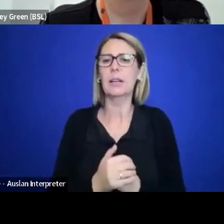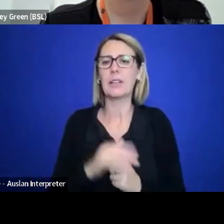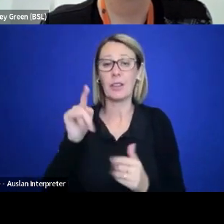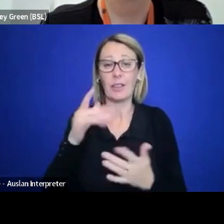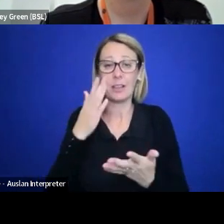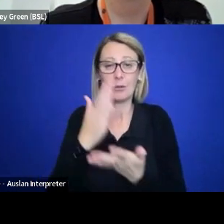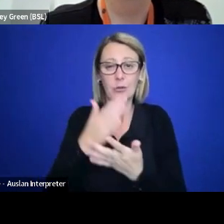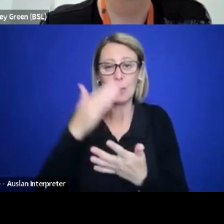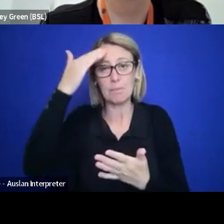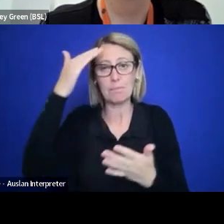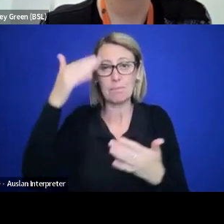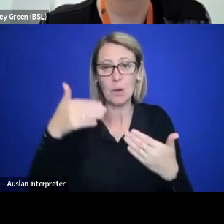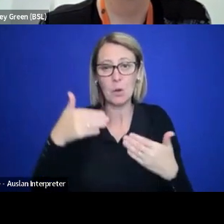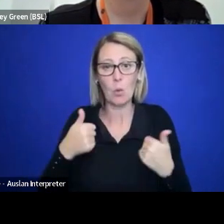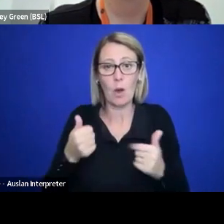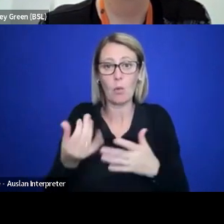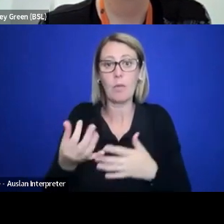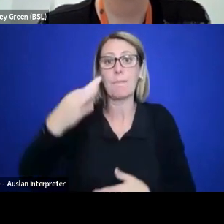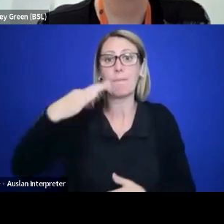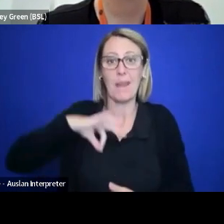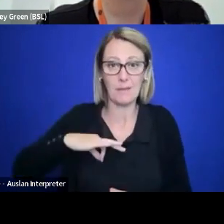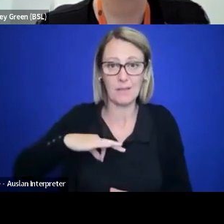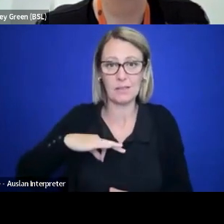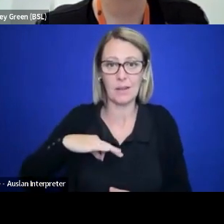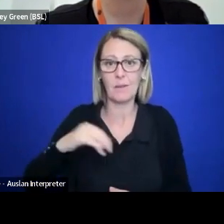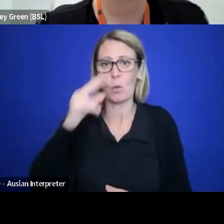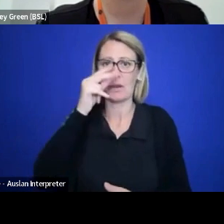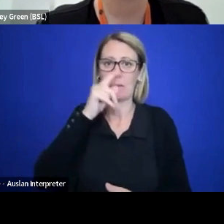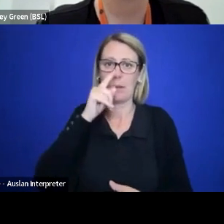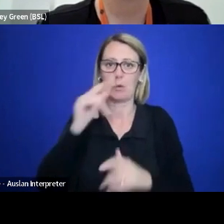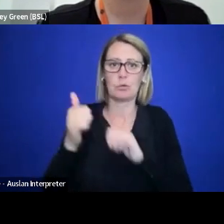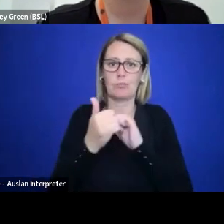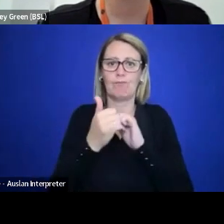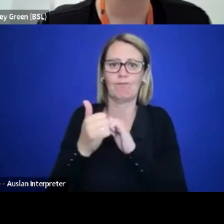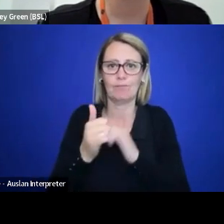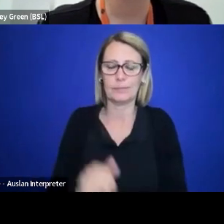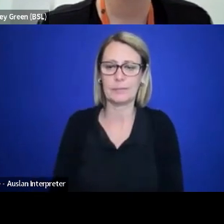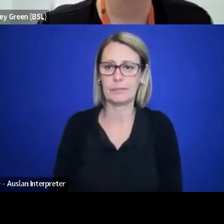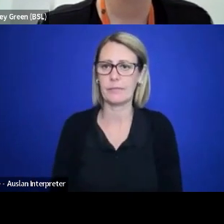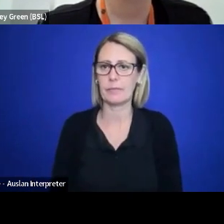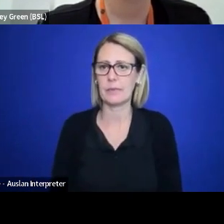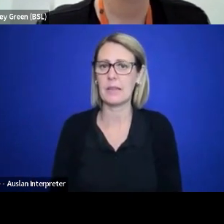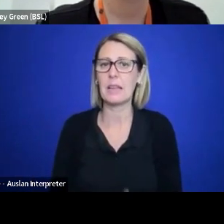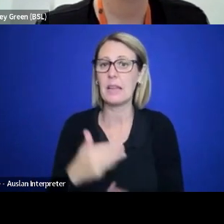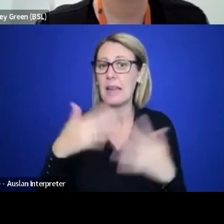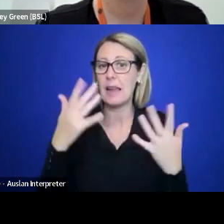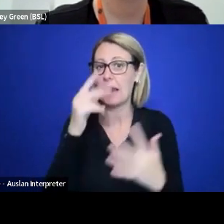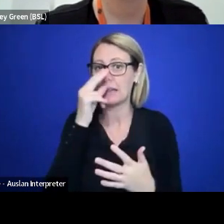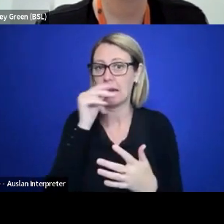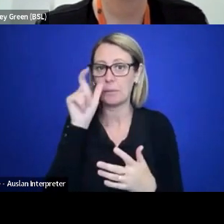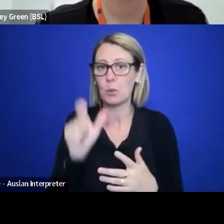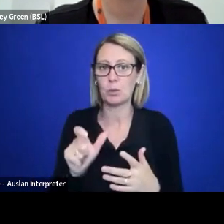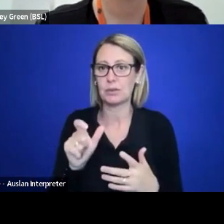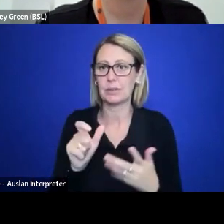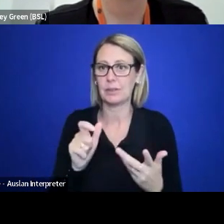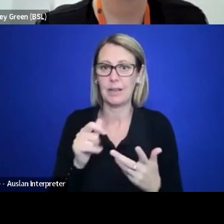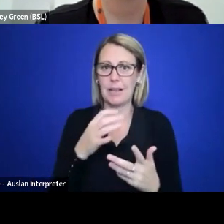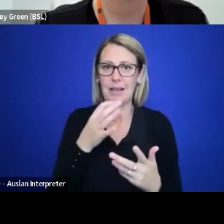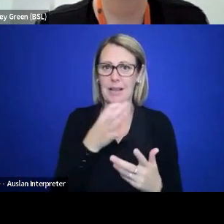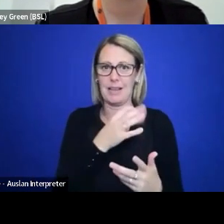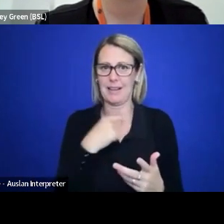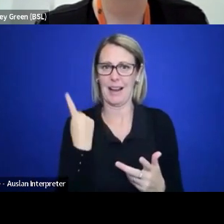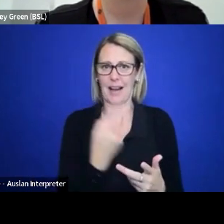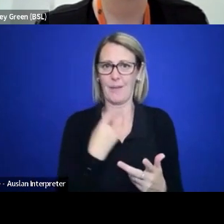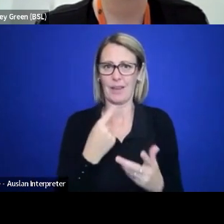health benefit in that for young people. Any young person, really, none of us get by